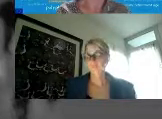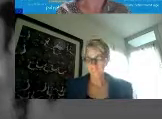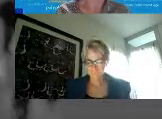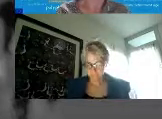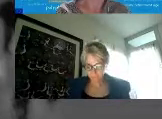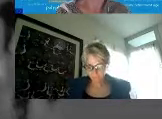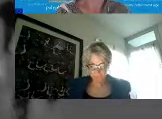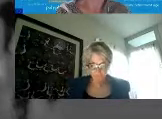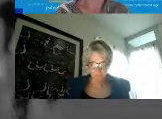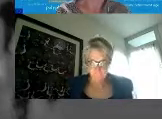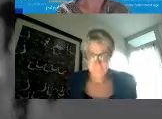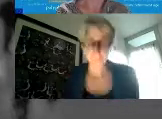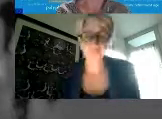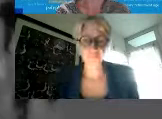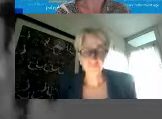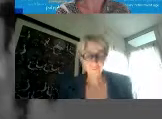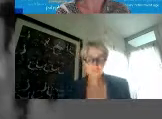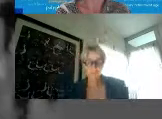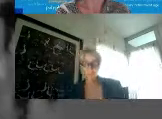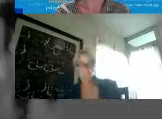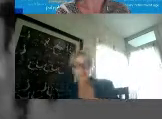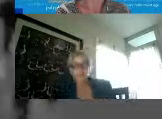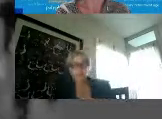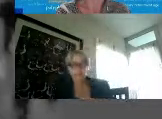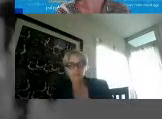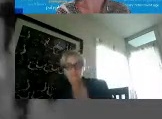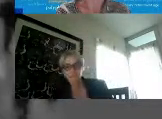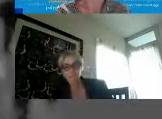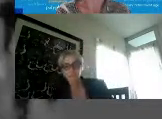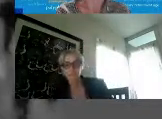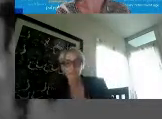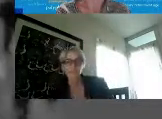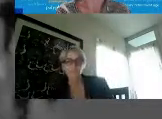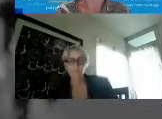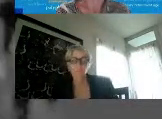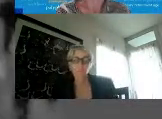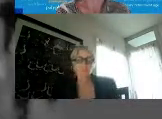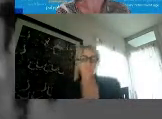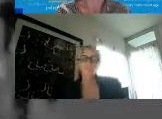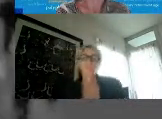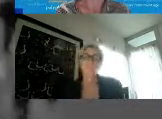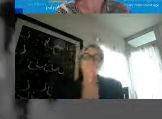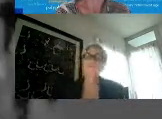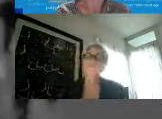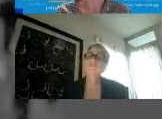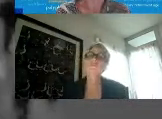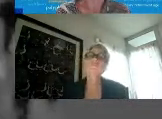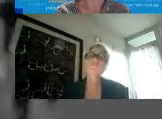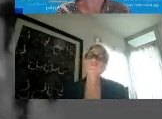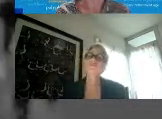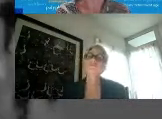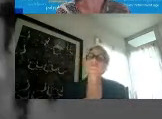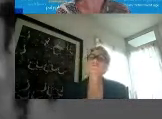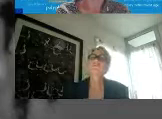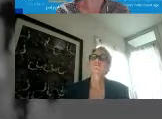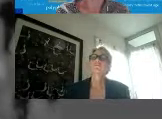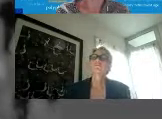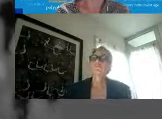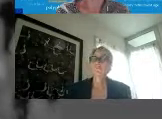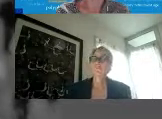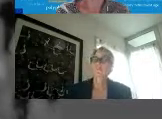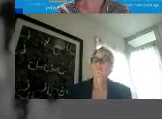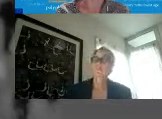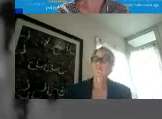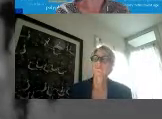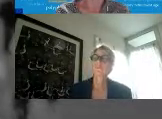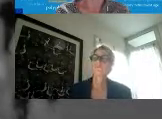well-being of older adults. And we work with many community partners and agencies within this capacity, not only within Ontario, but also